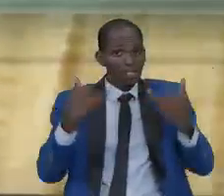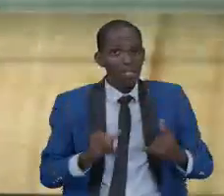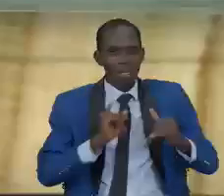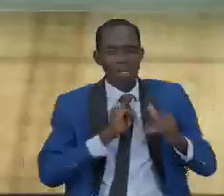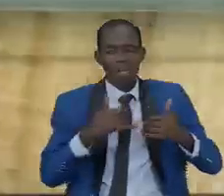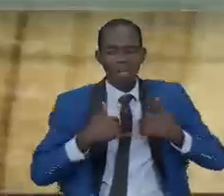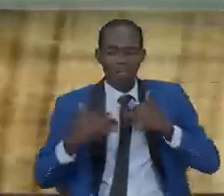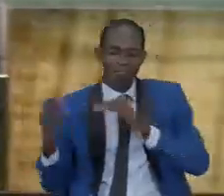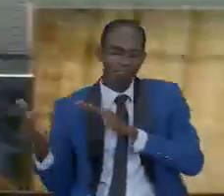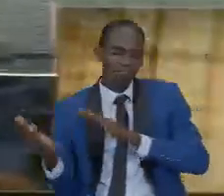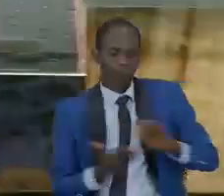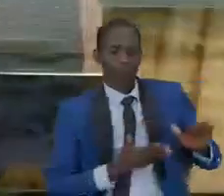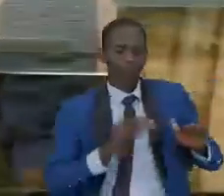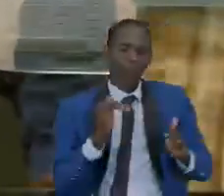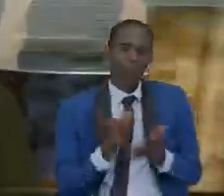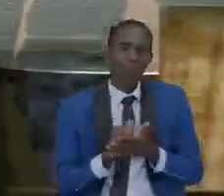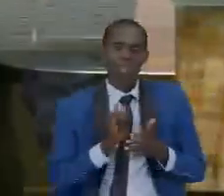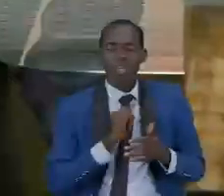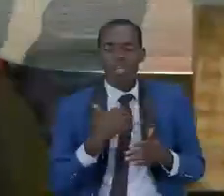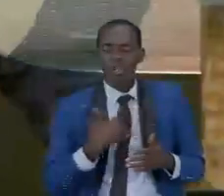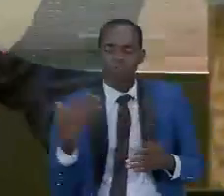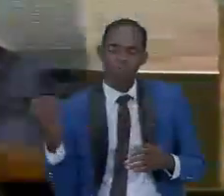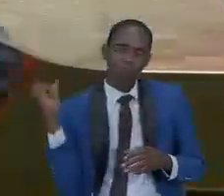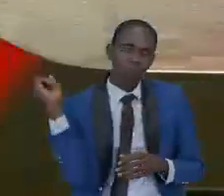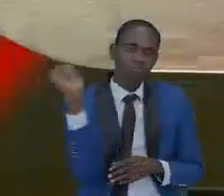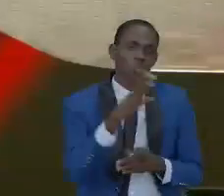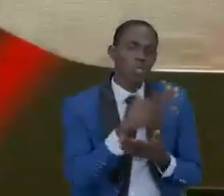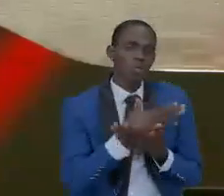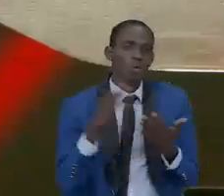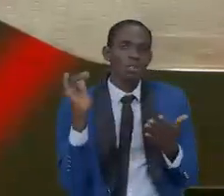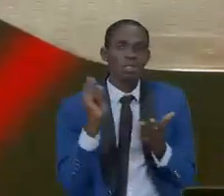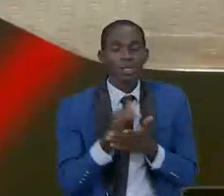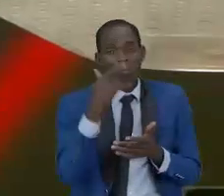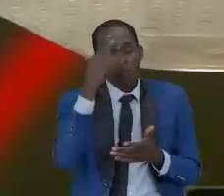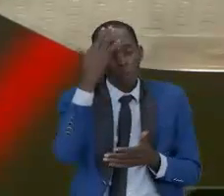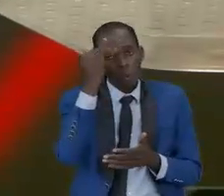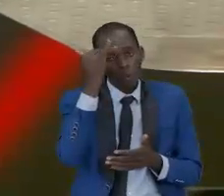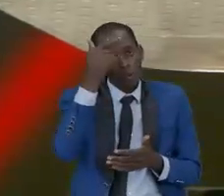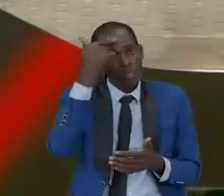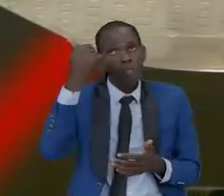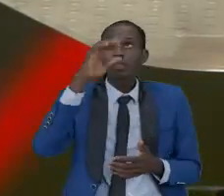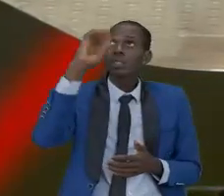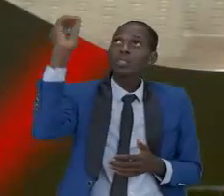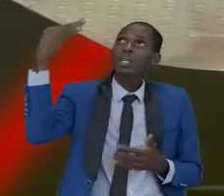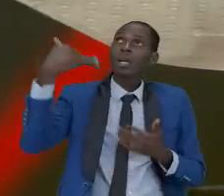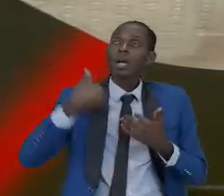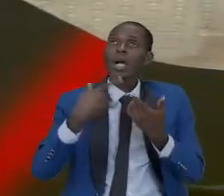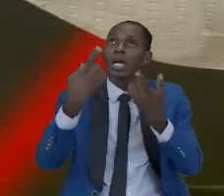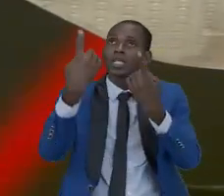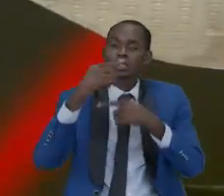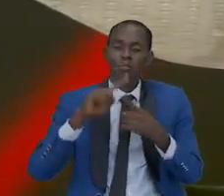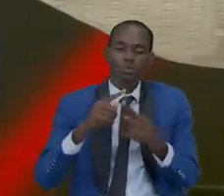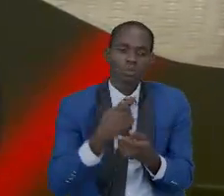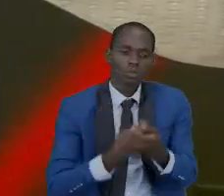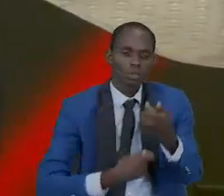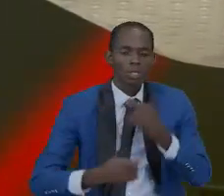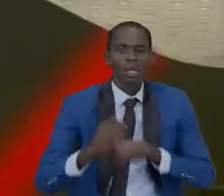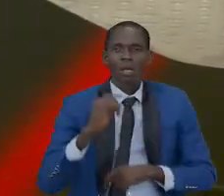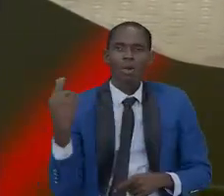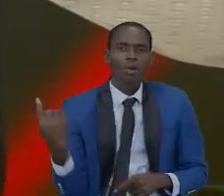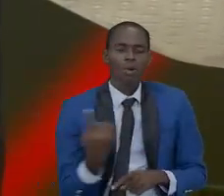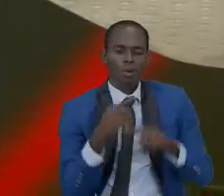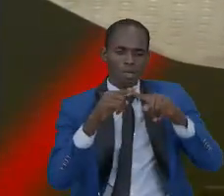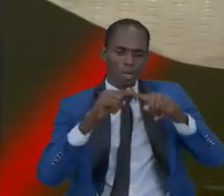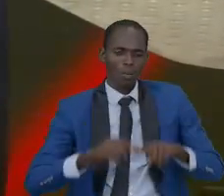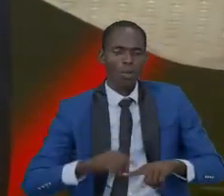abandoned that I've thrown away that because Grace has come in place and I always rely on